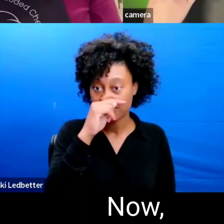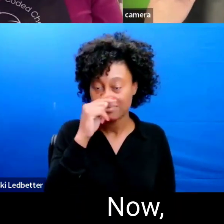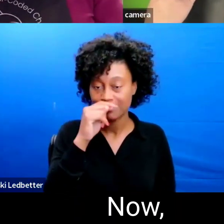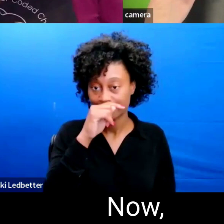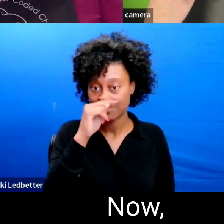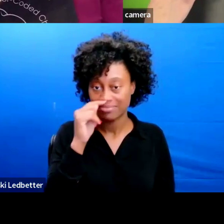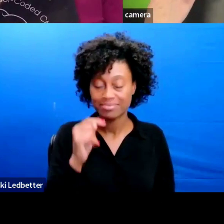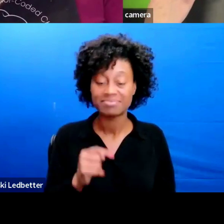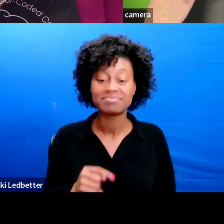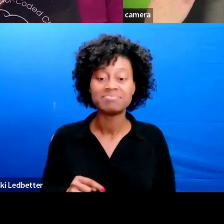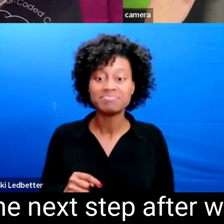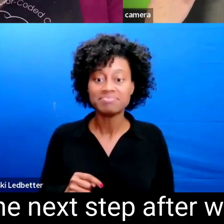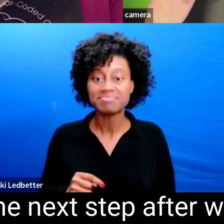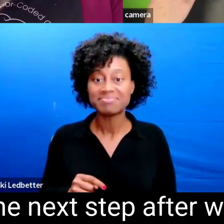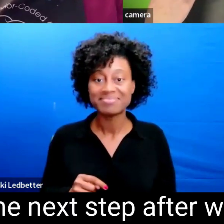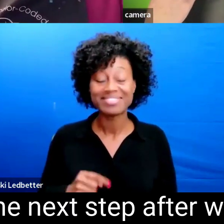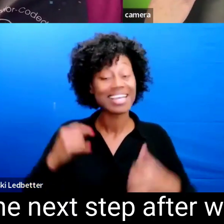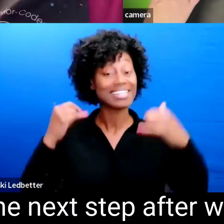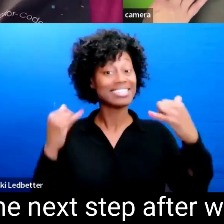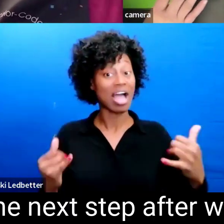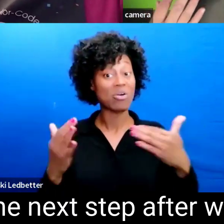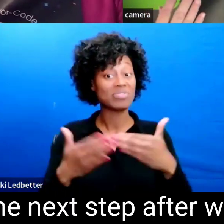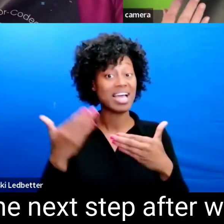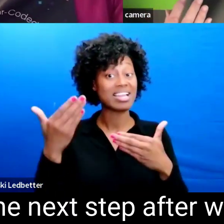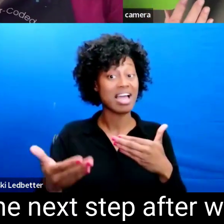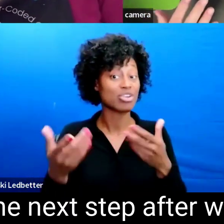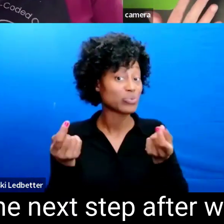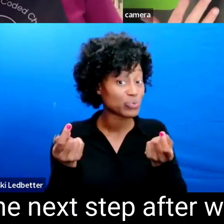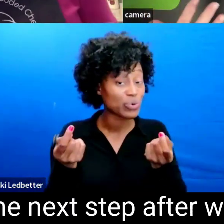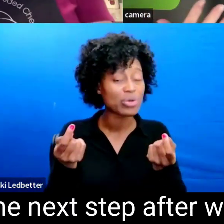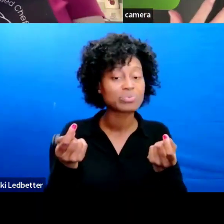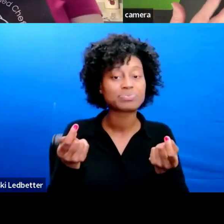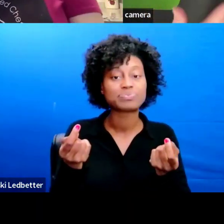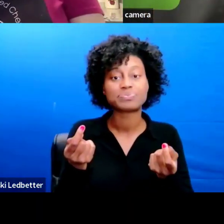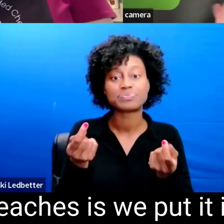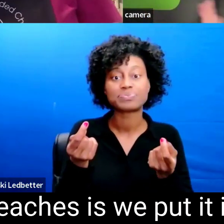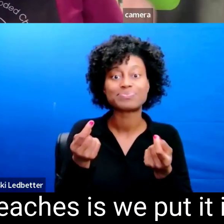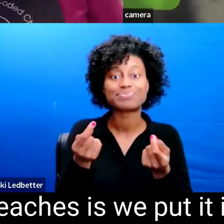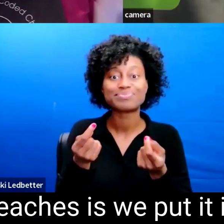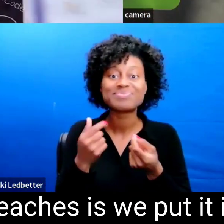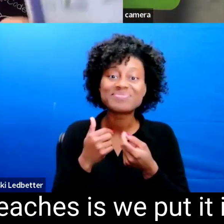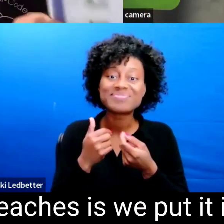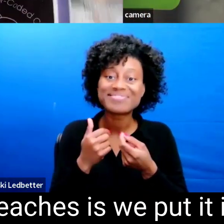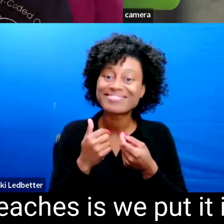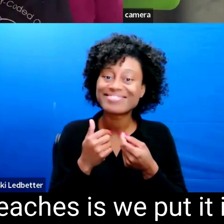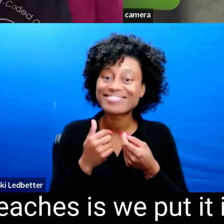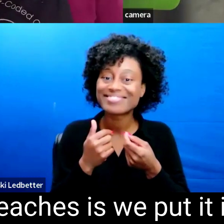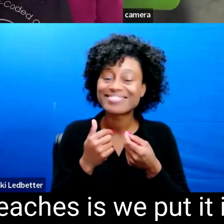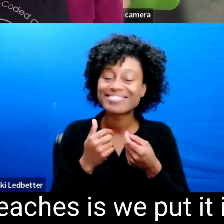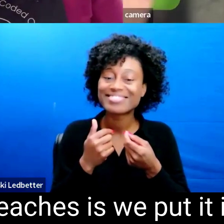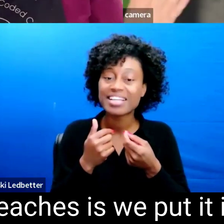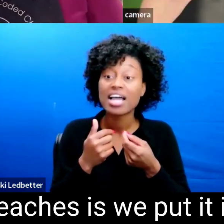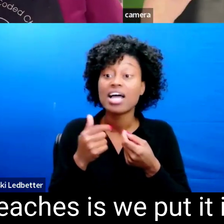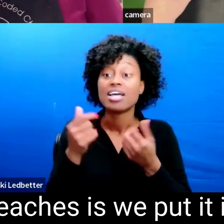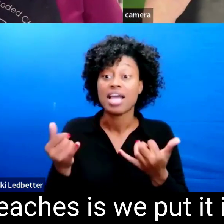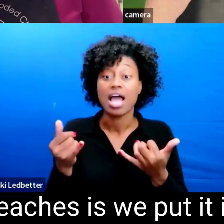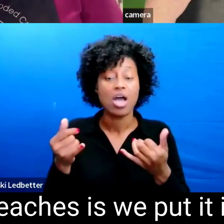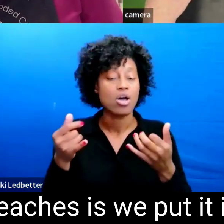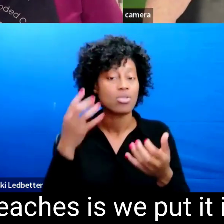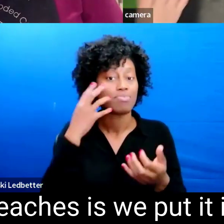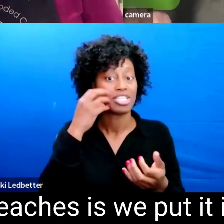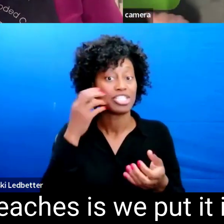Now, the next step, after we drain the peaches is we put it in